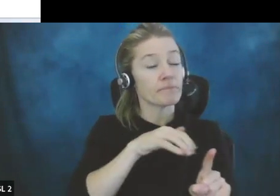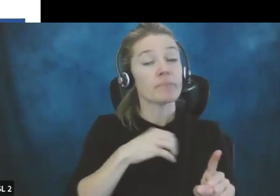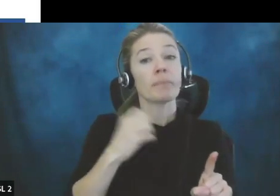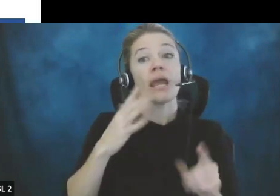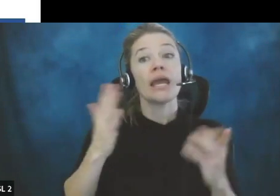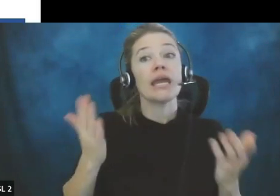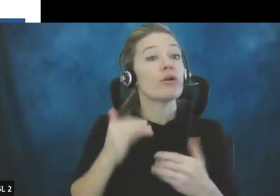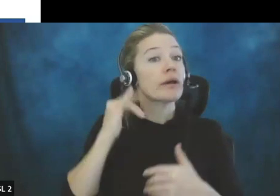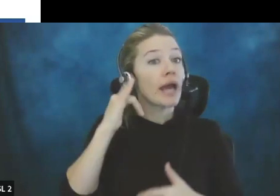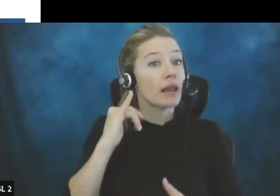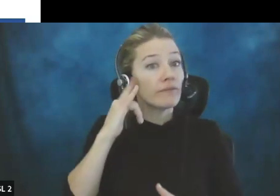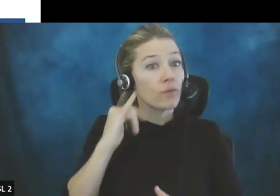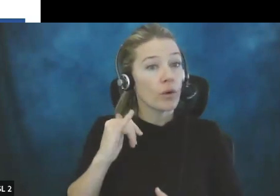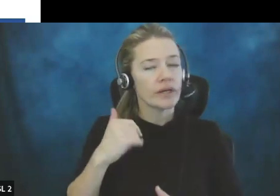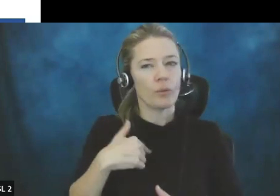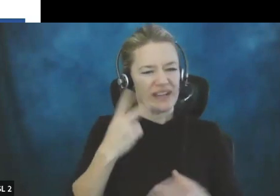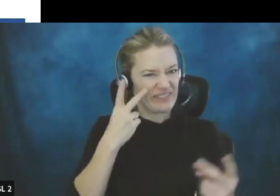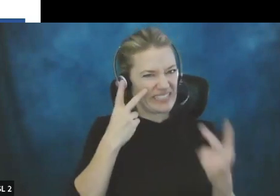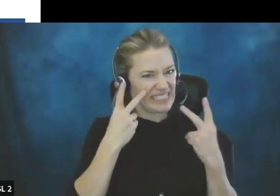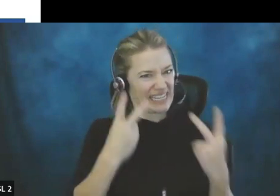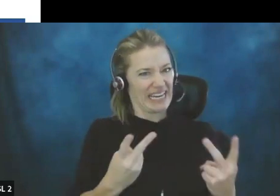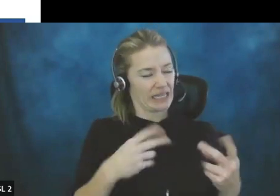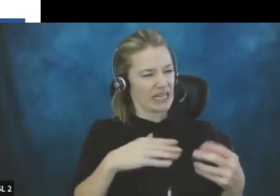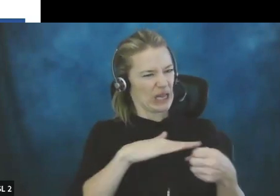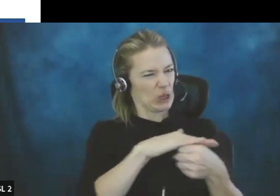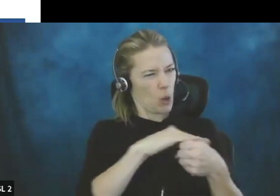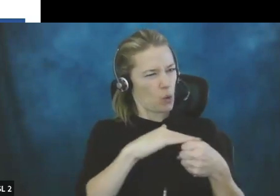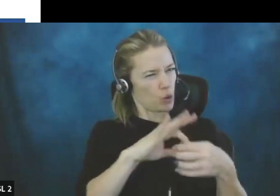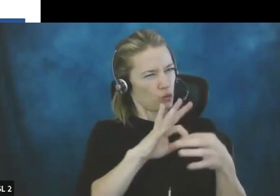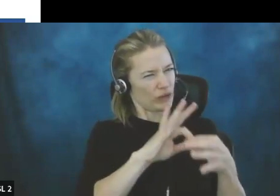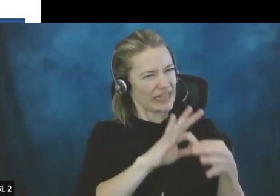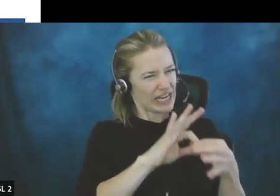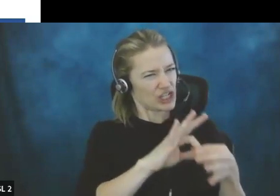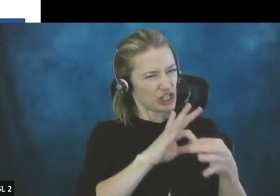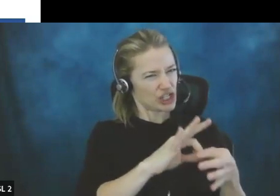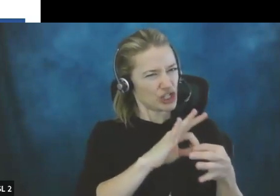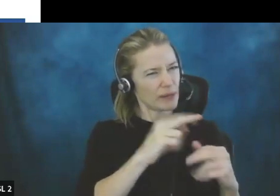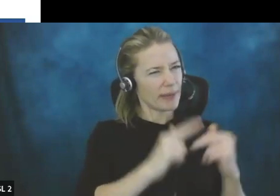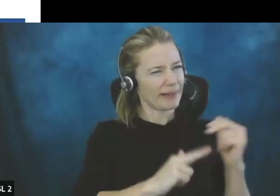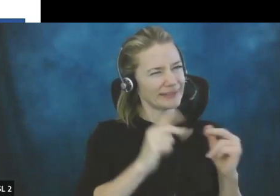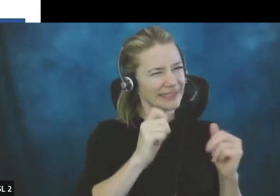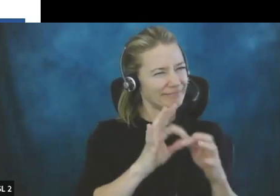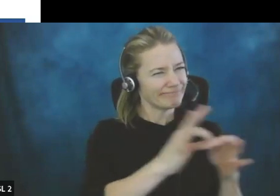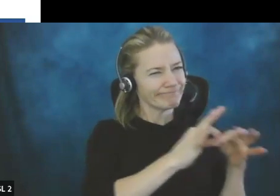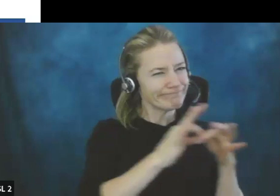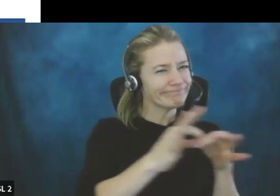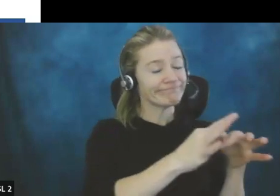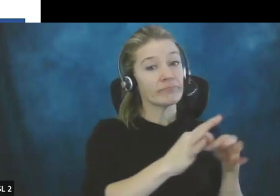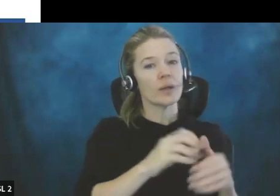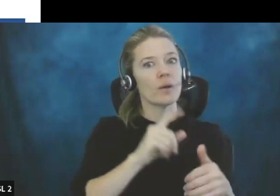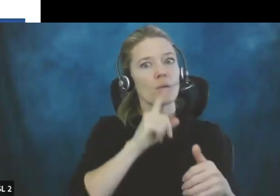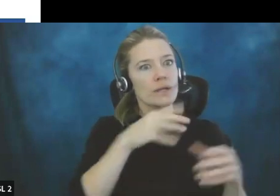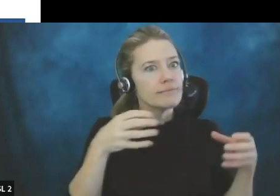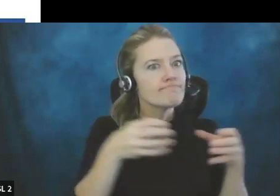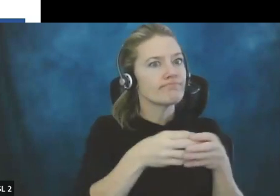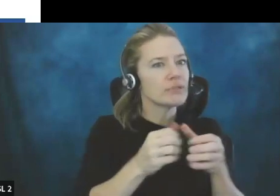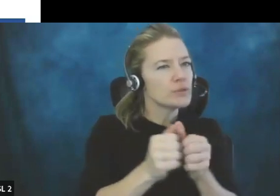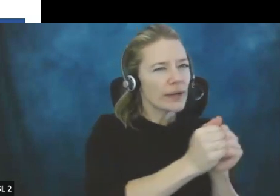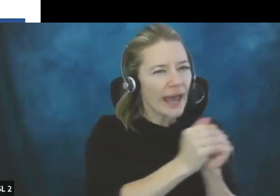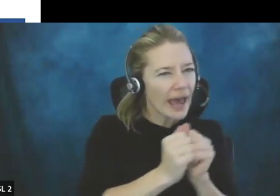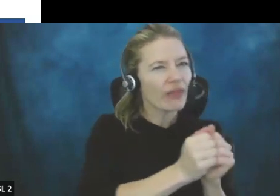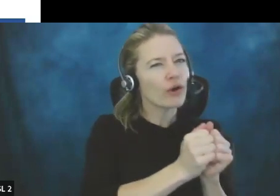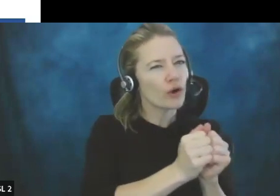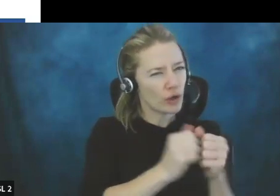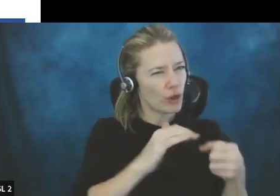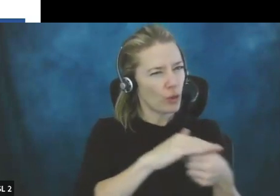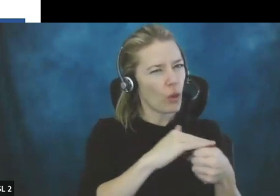what we've seen here in California is really that local relationship building, right? Really